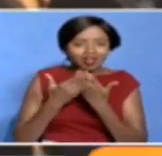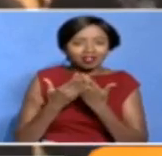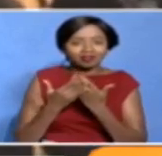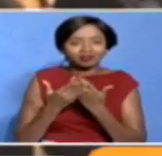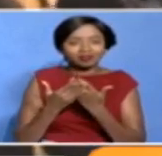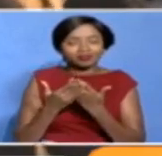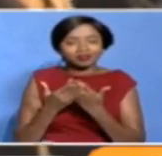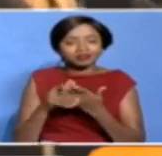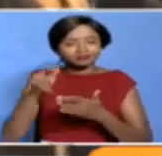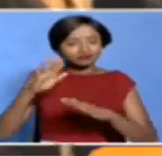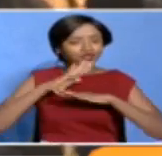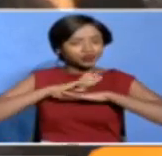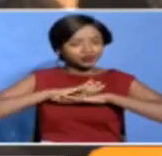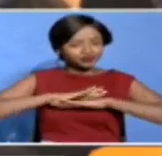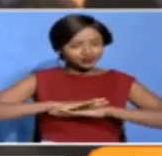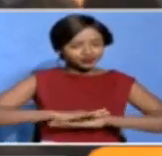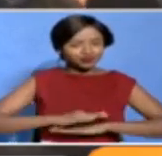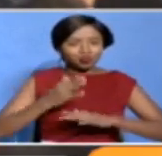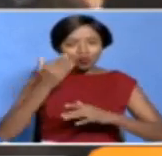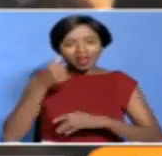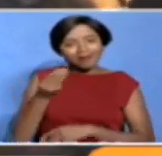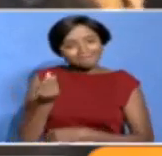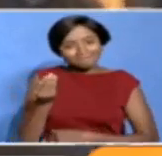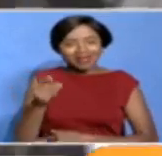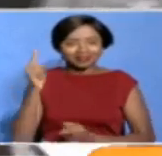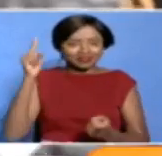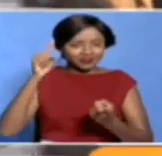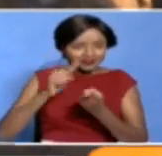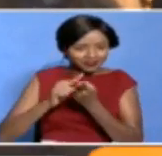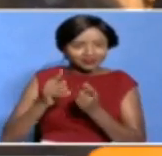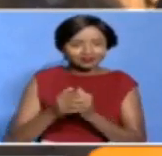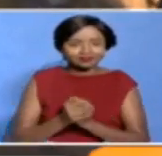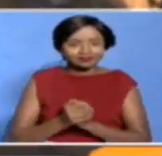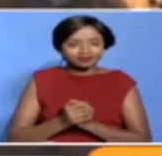nafu, kwa bei nafu, na